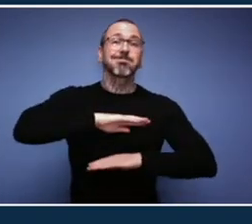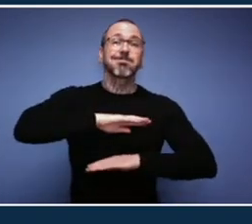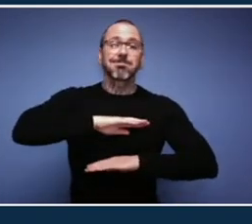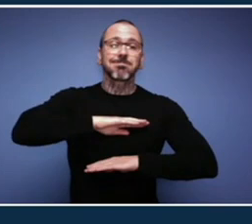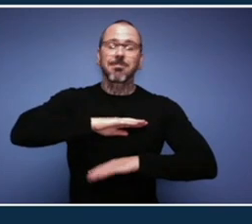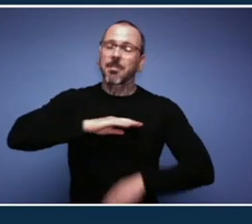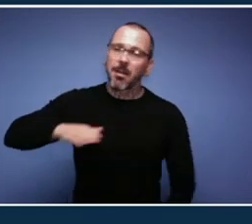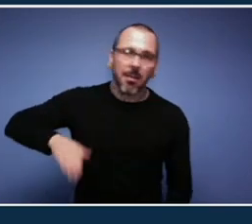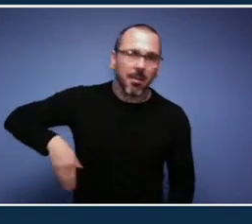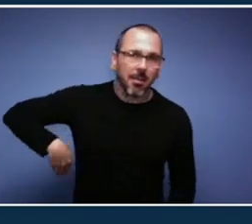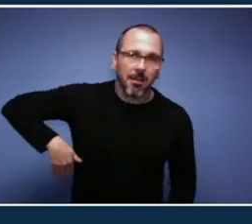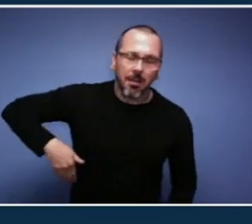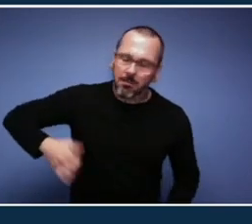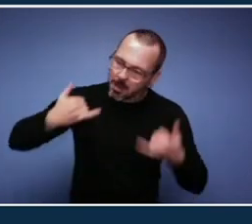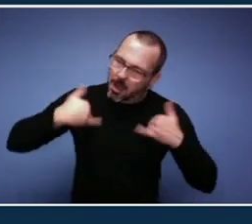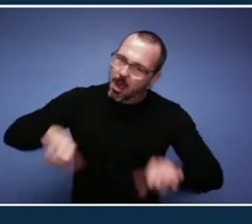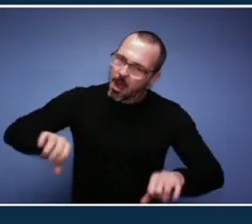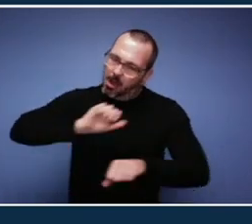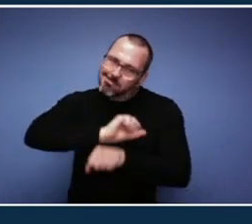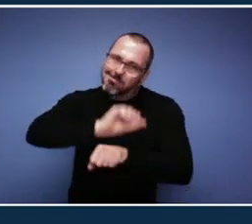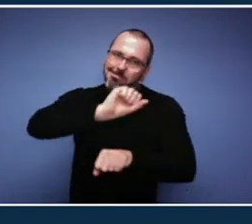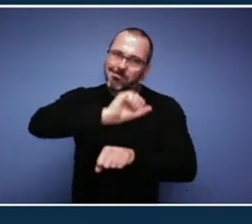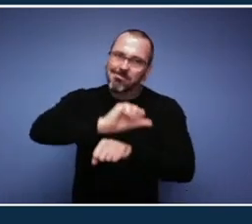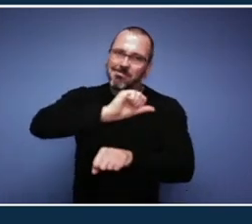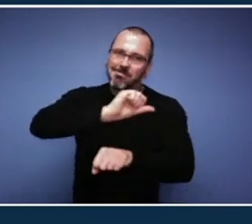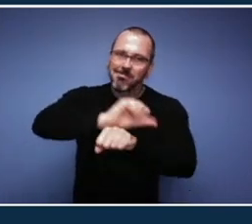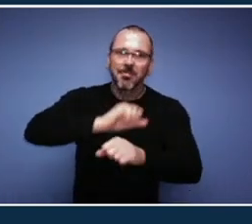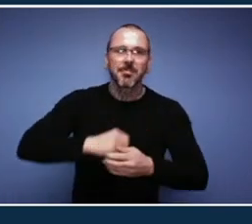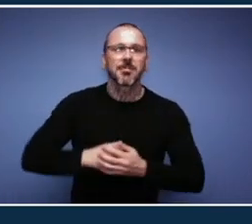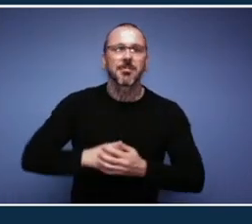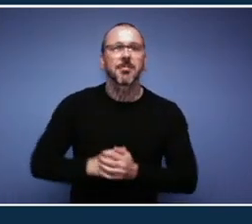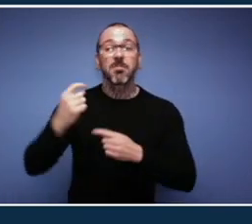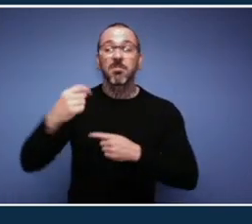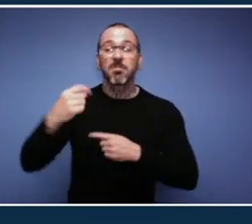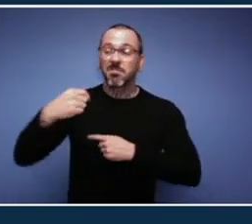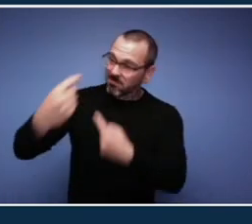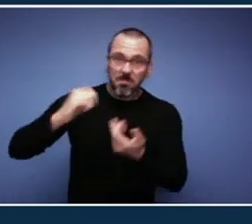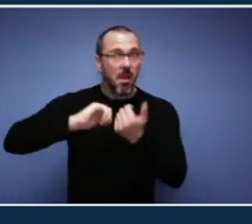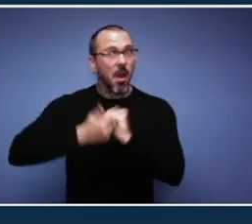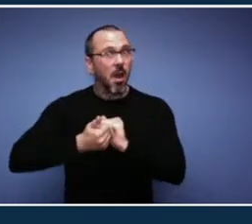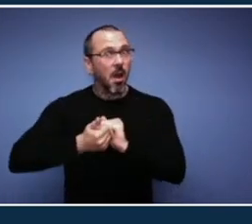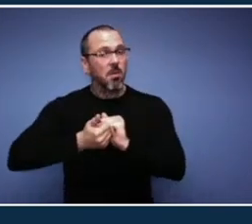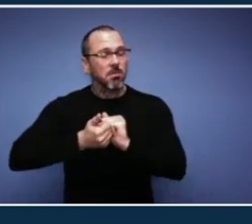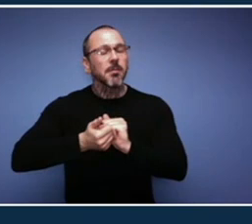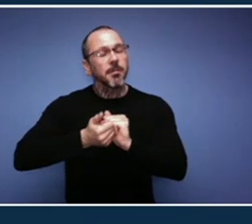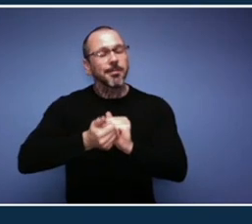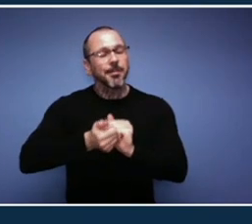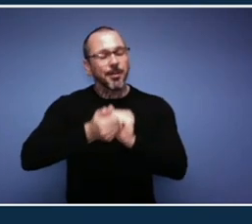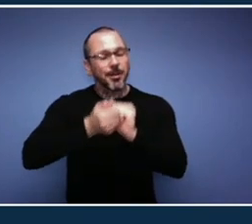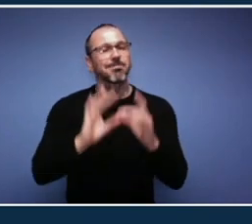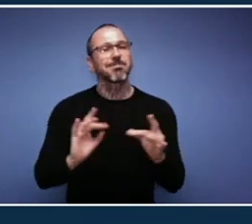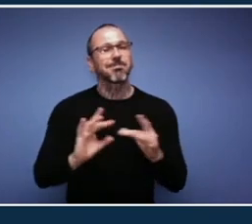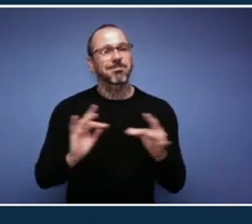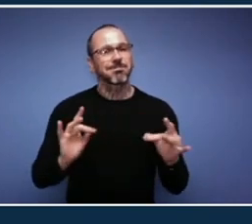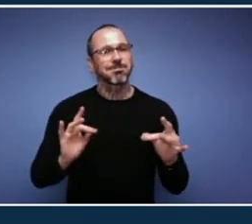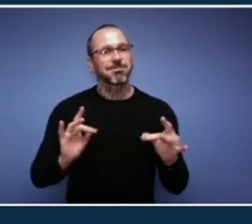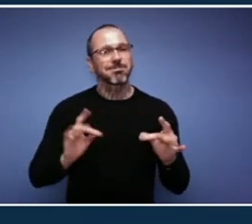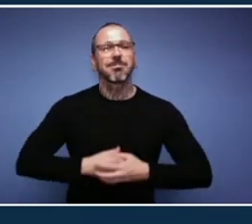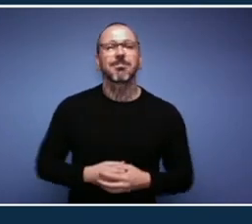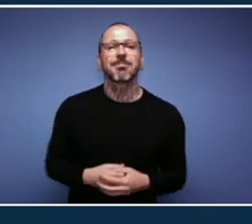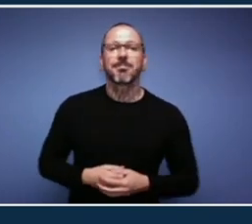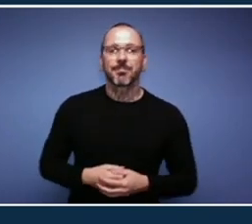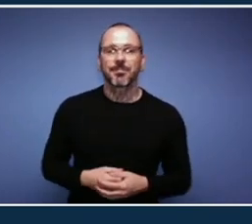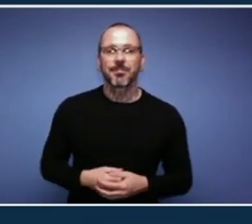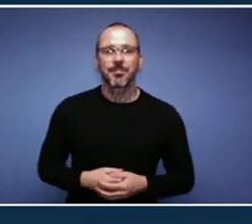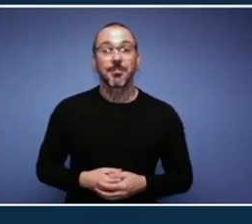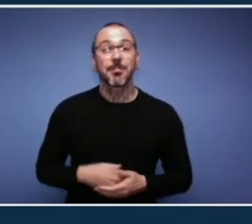to, talk a little bit about how we got here. But I wanted to take a moment just to reflect on Vicky's story, because I think